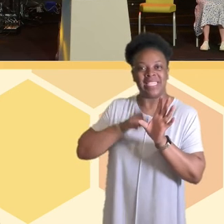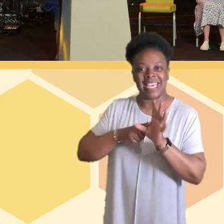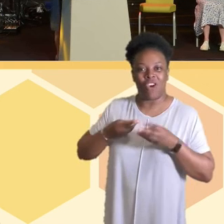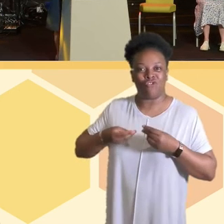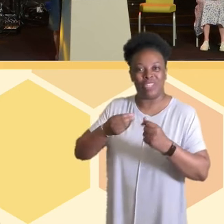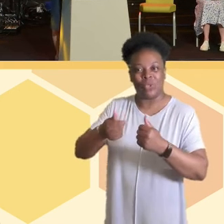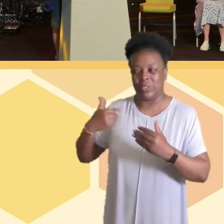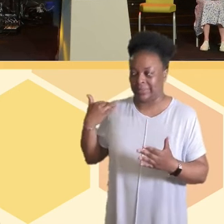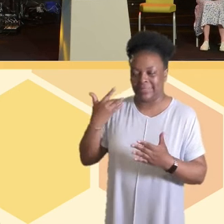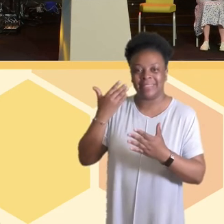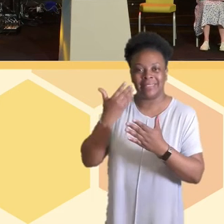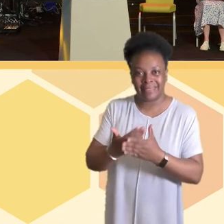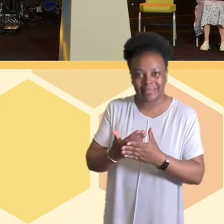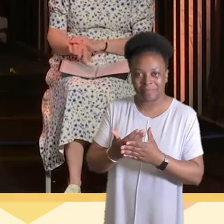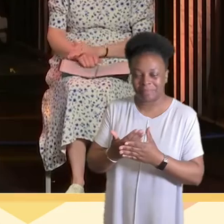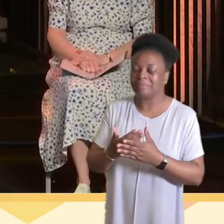John.